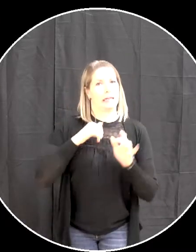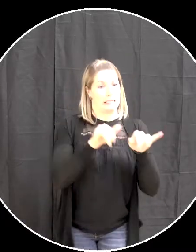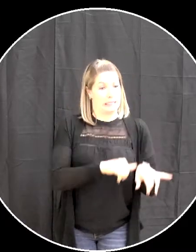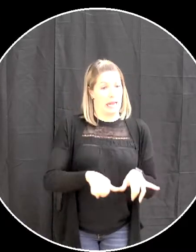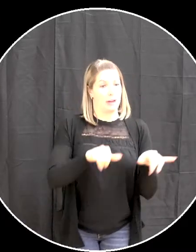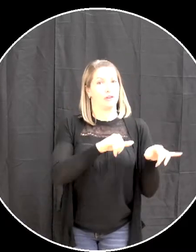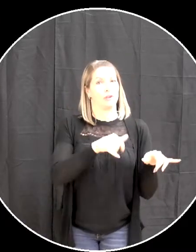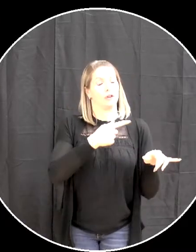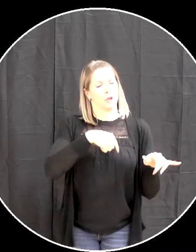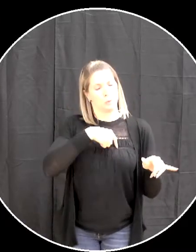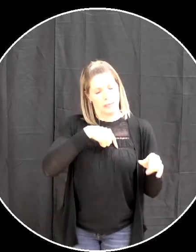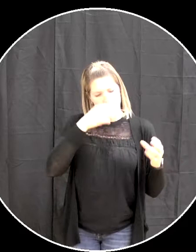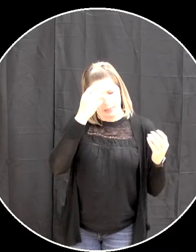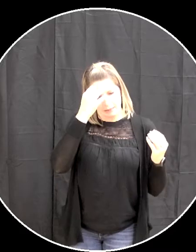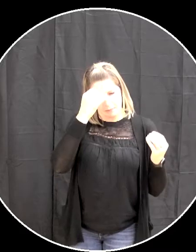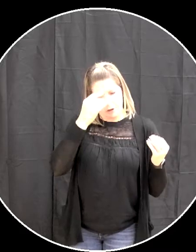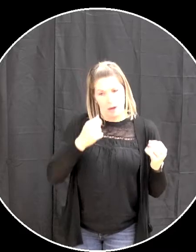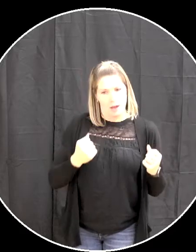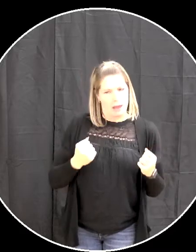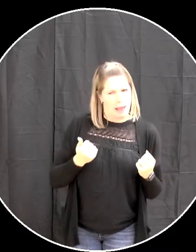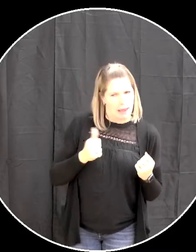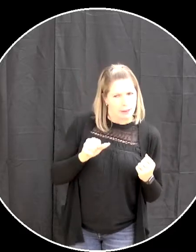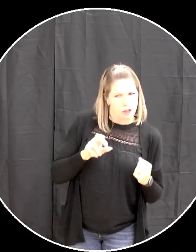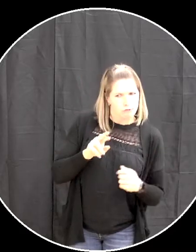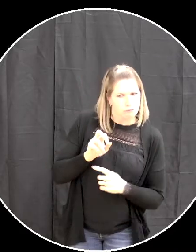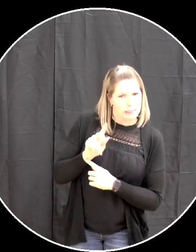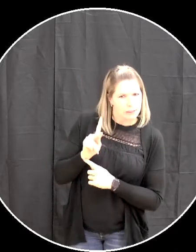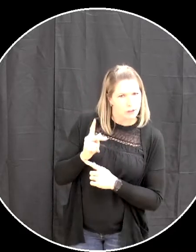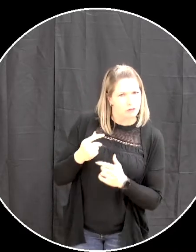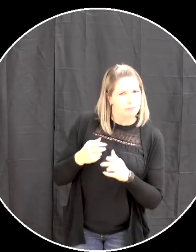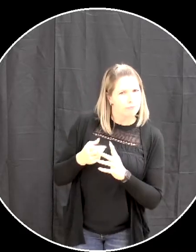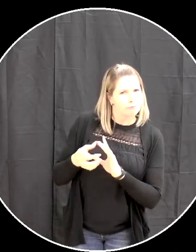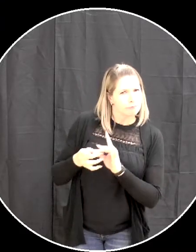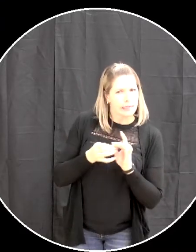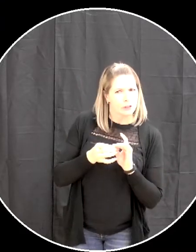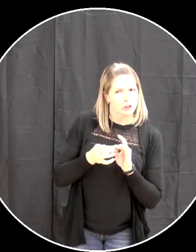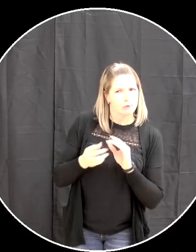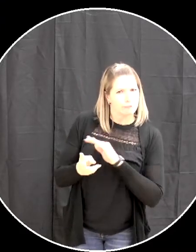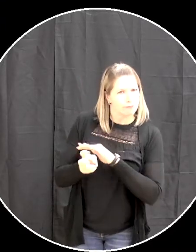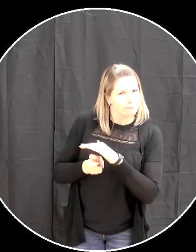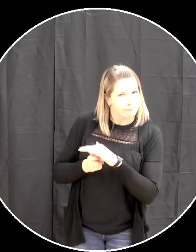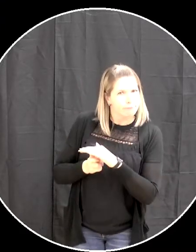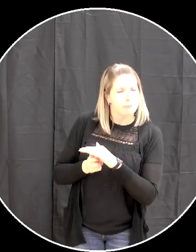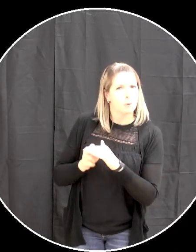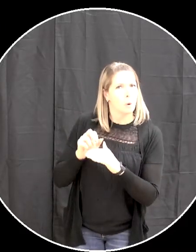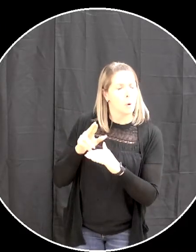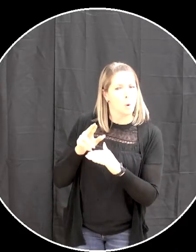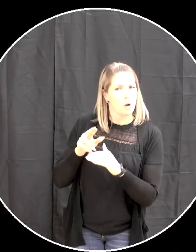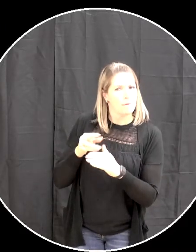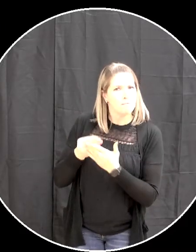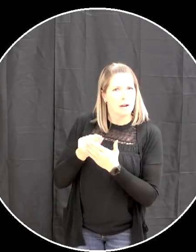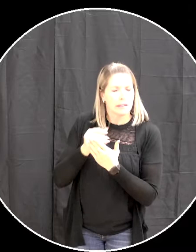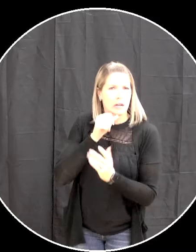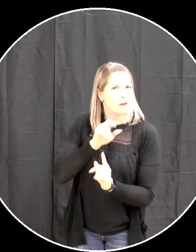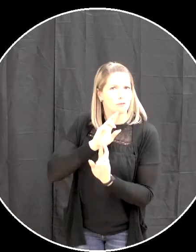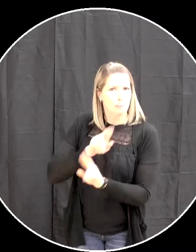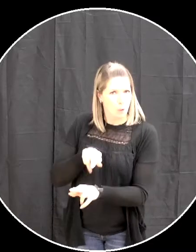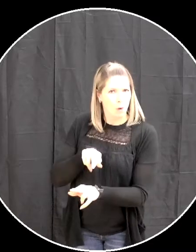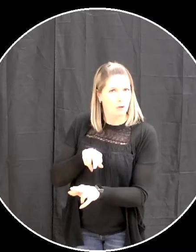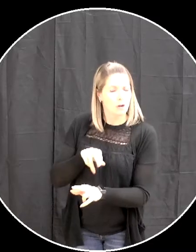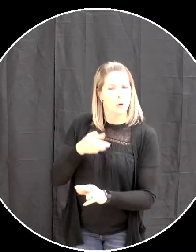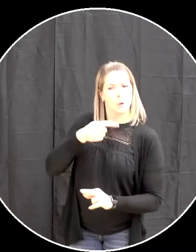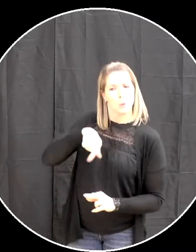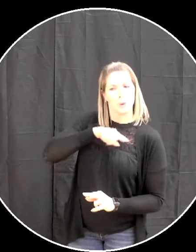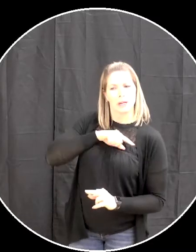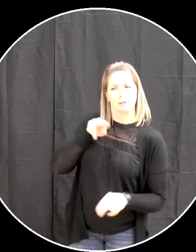and gather information to determine if there's any risk related to fraud as it relates to management override. Based on our current review for the